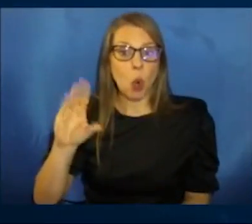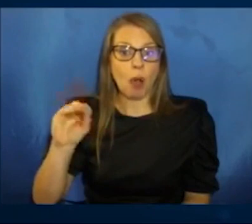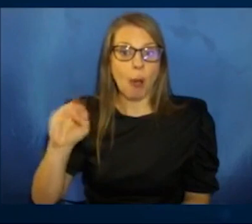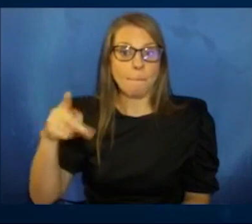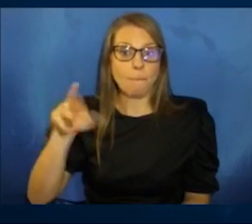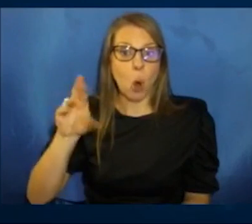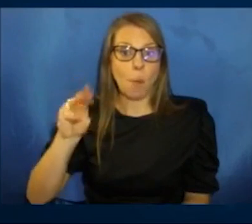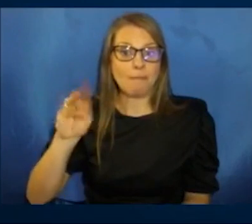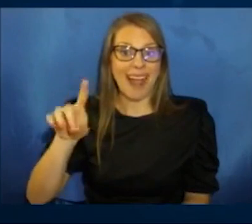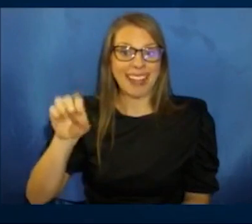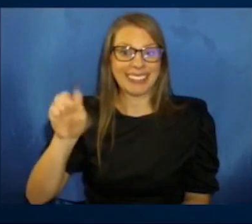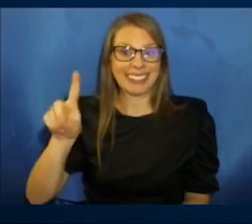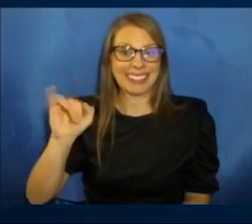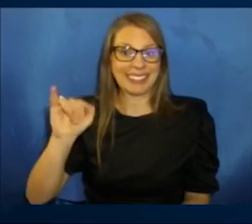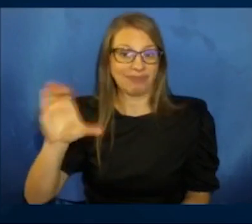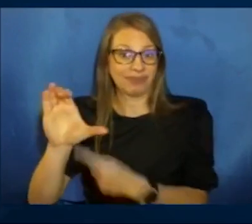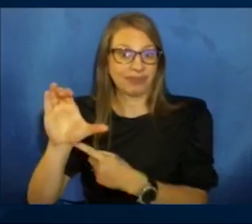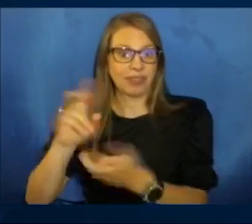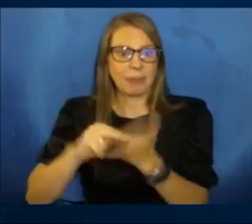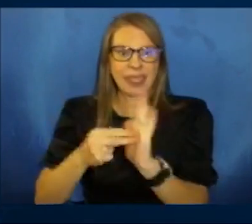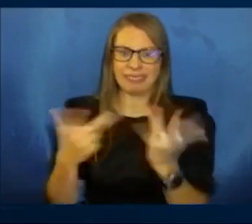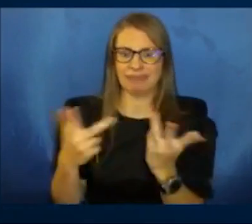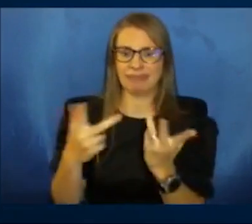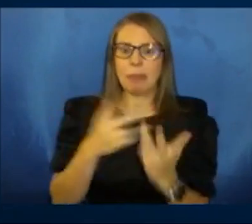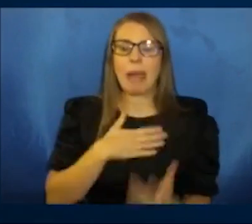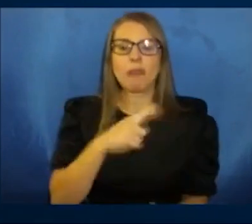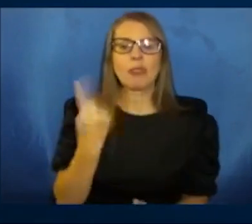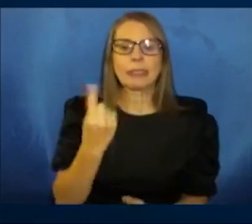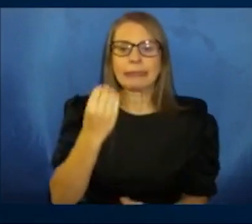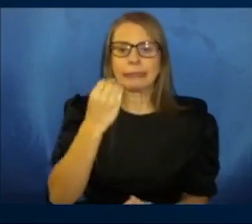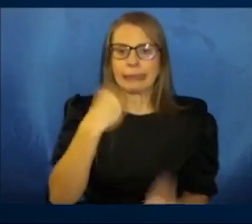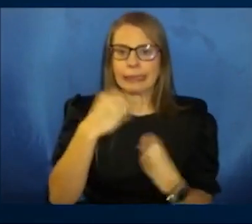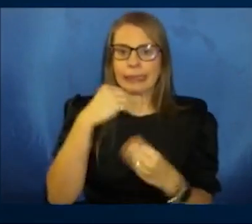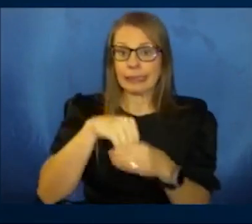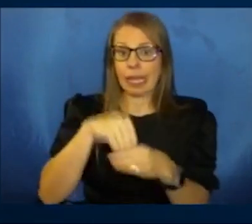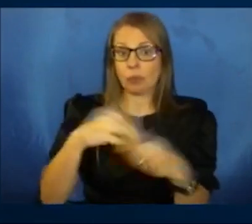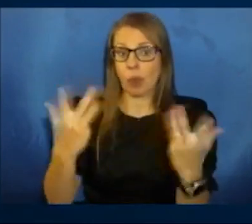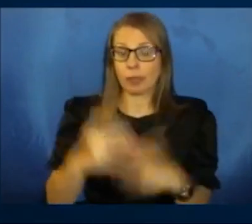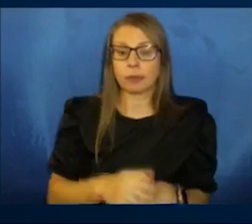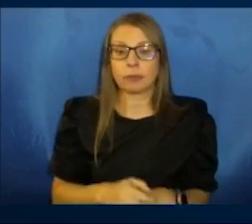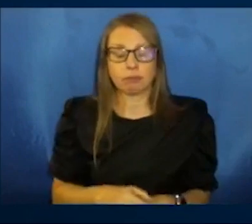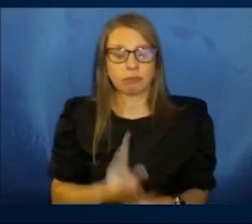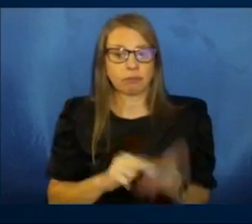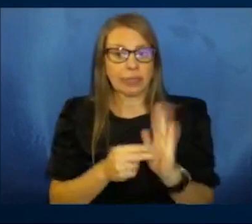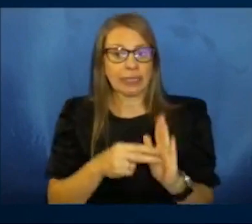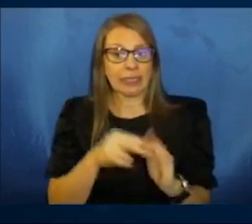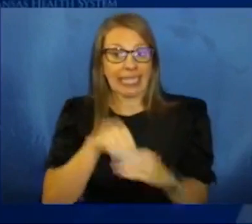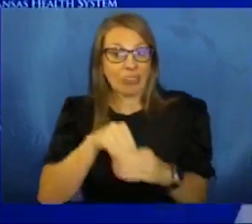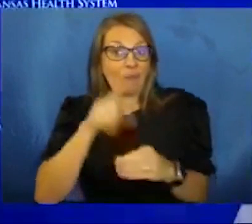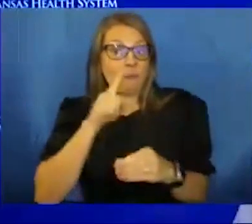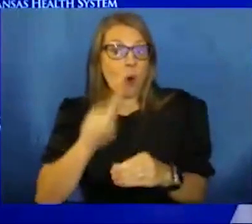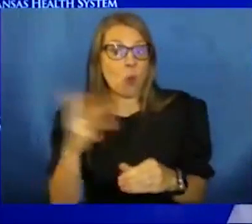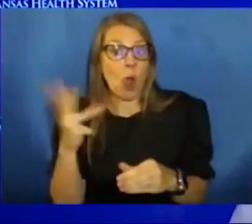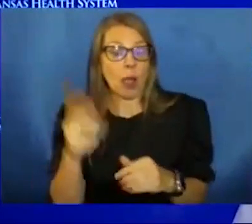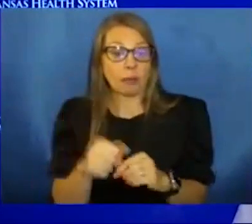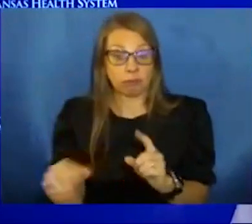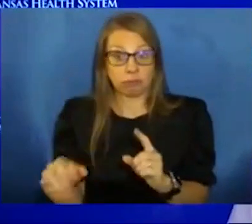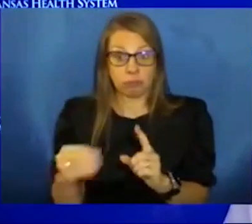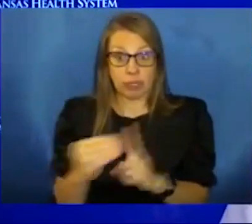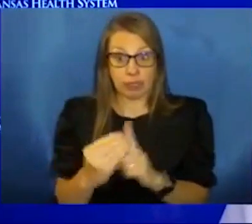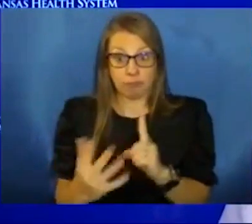again, keep sending your other ones in today. We're going to try to get to those. But if I'm vaccinated and I'm not immunocompromised, that's a good place to